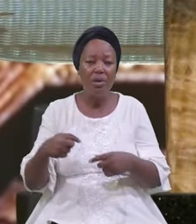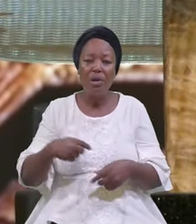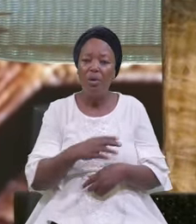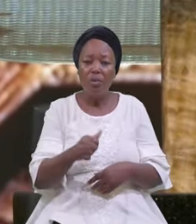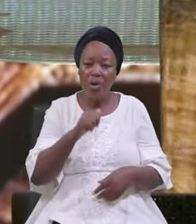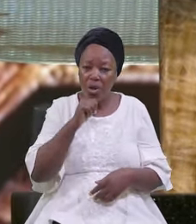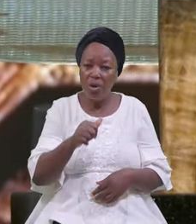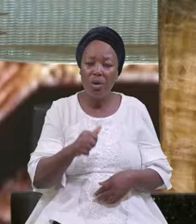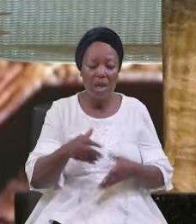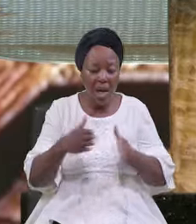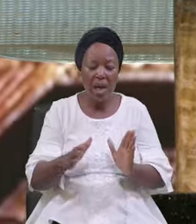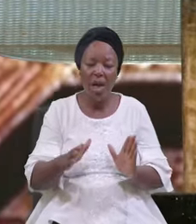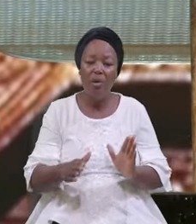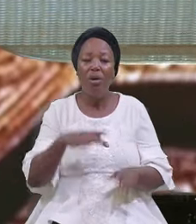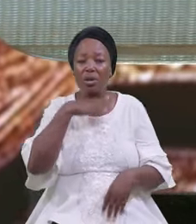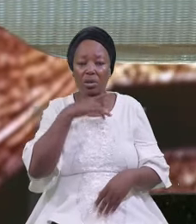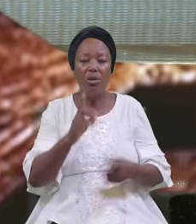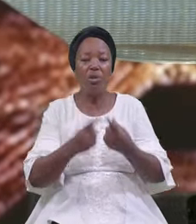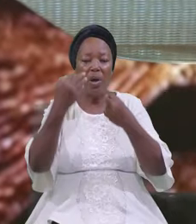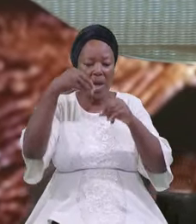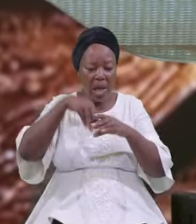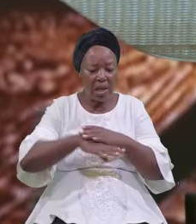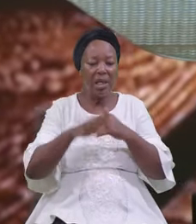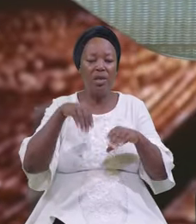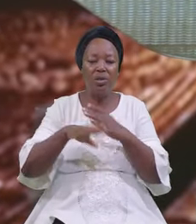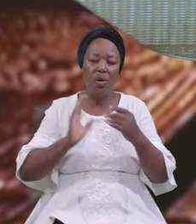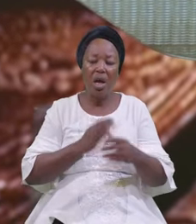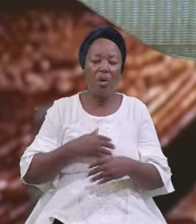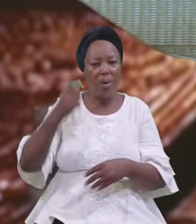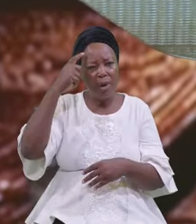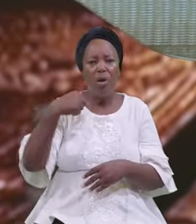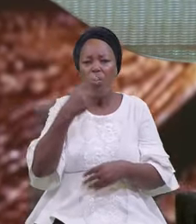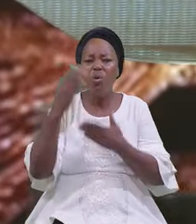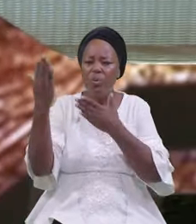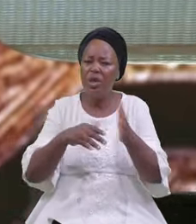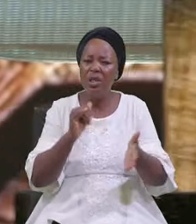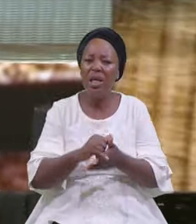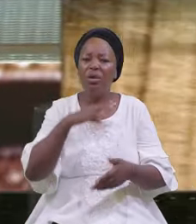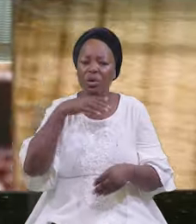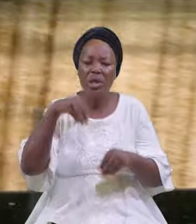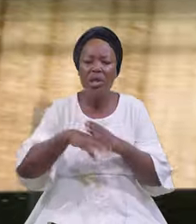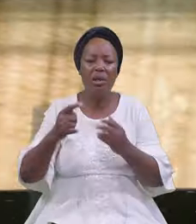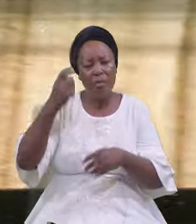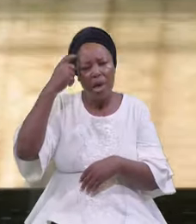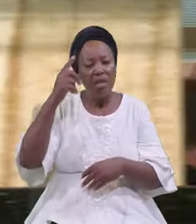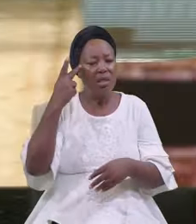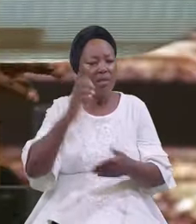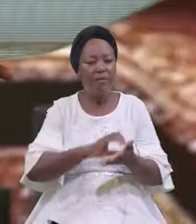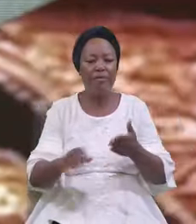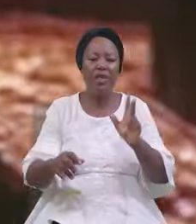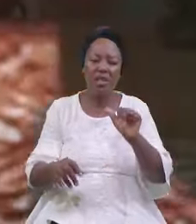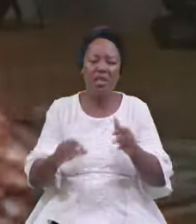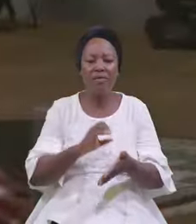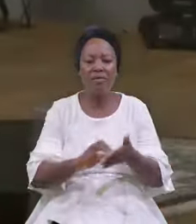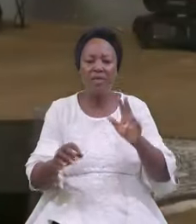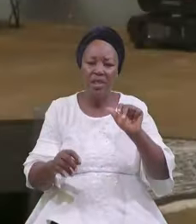allow corruption to enter into our mind. Who brings the corruption in the mind? Look at verse 13. In verse